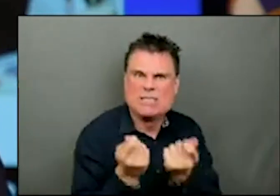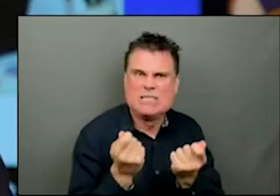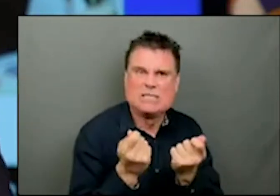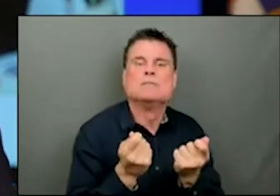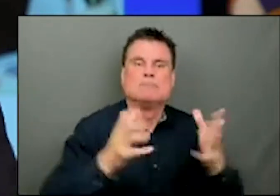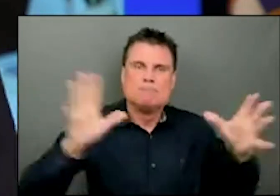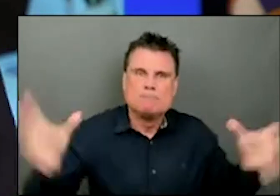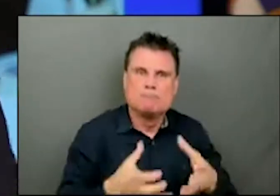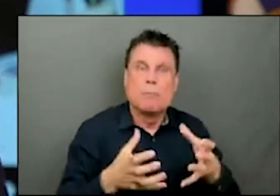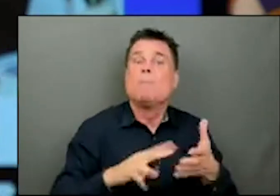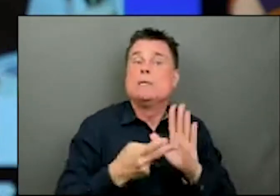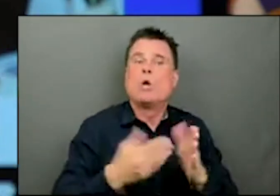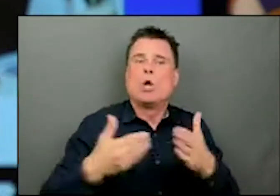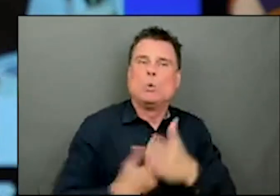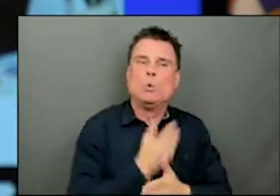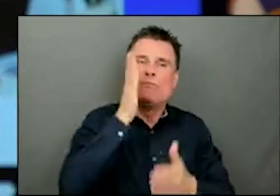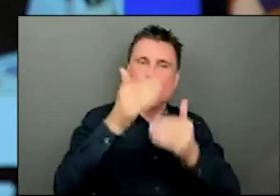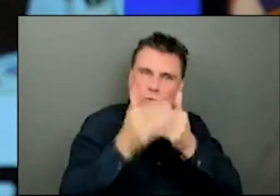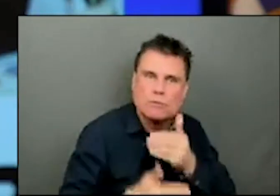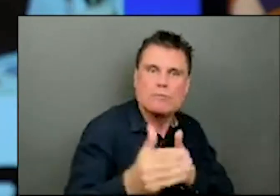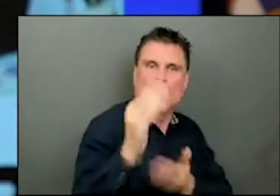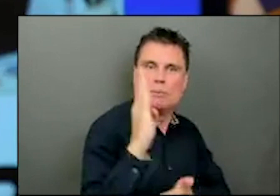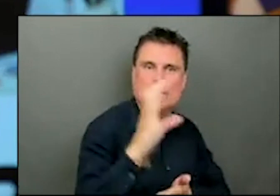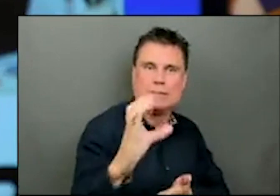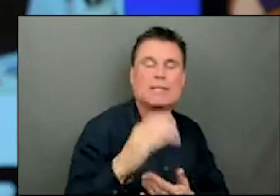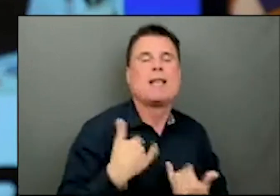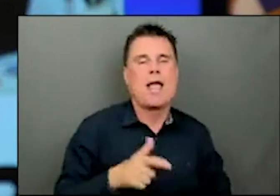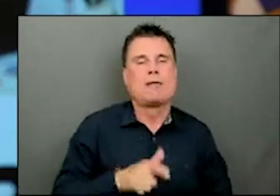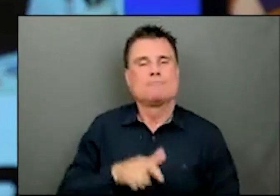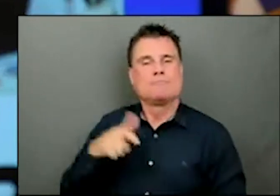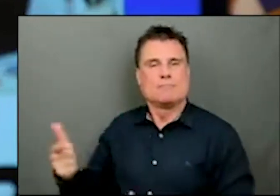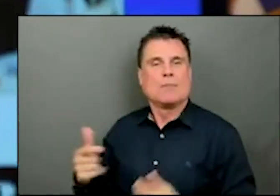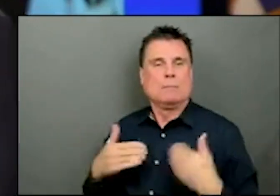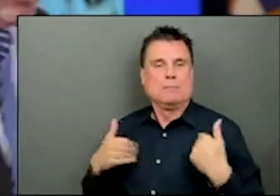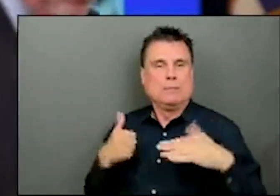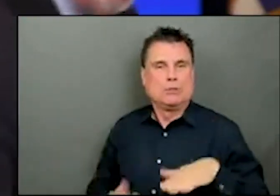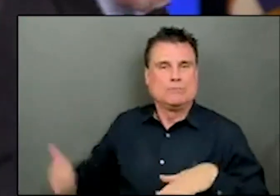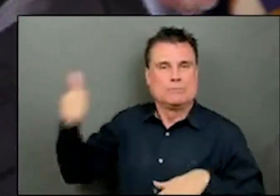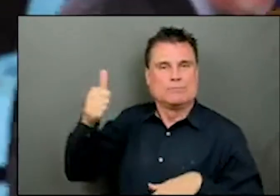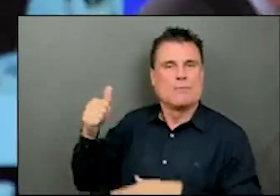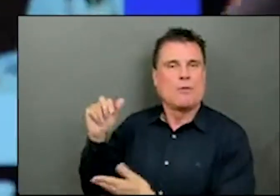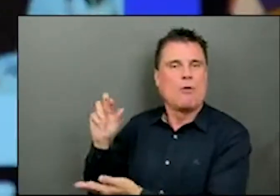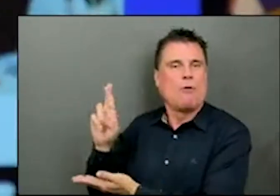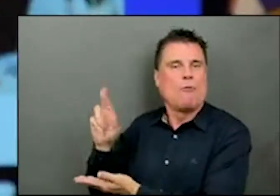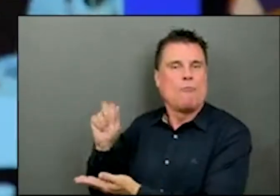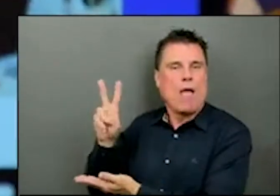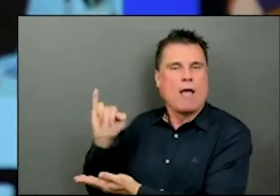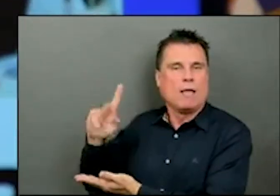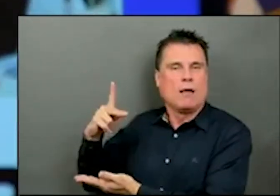Columbia, and I'll pass the microphone back to Minister Kahlon, and we'll go from here for the rest of the program.